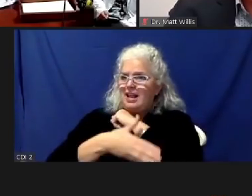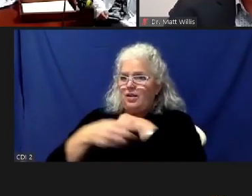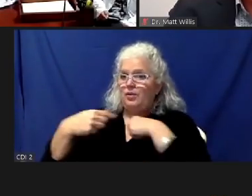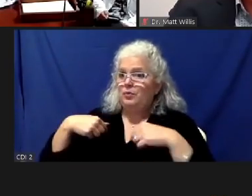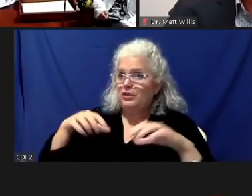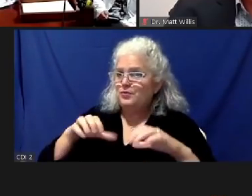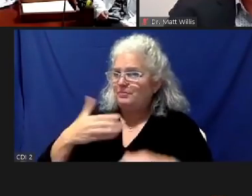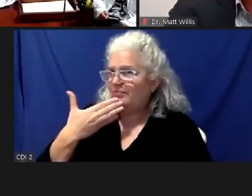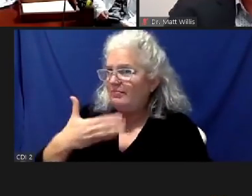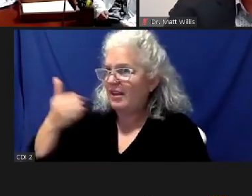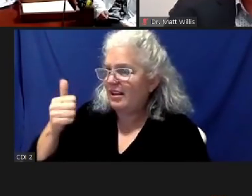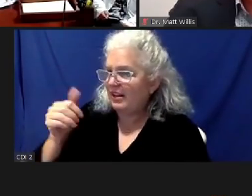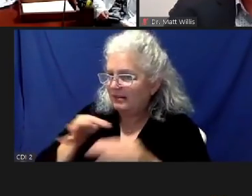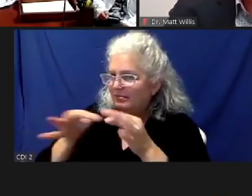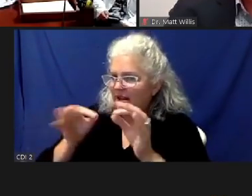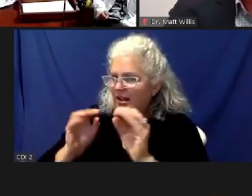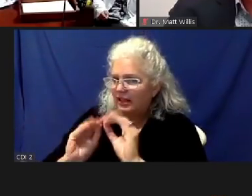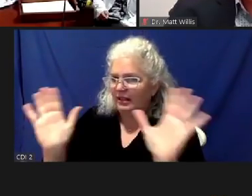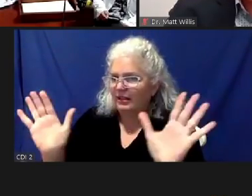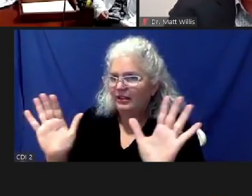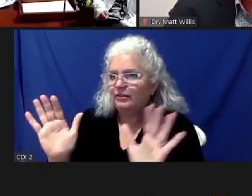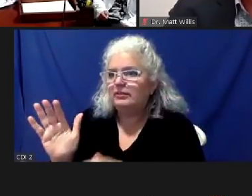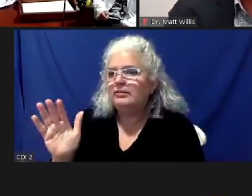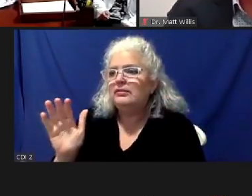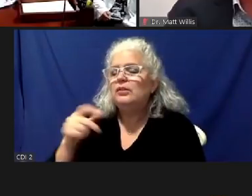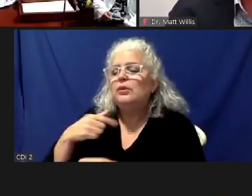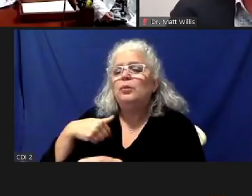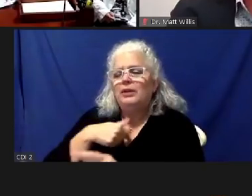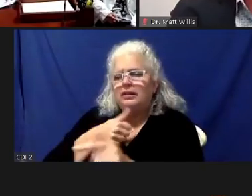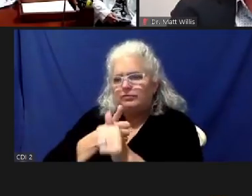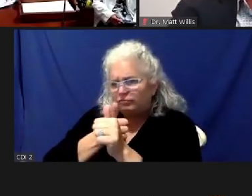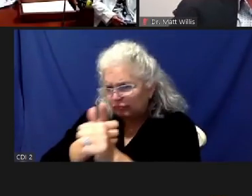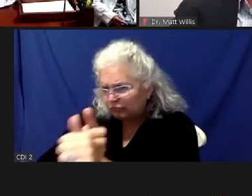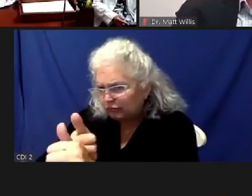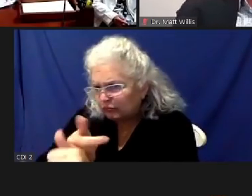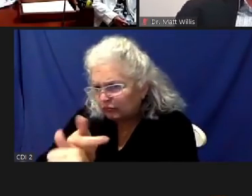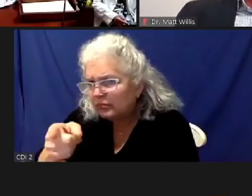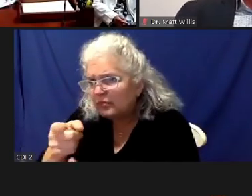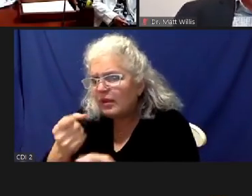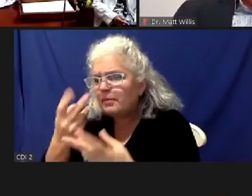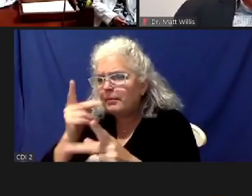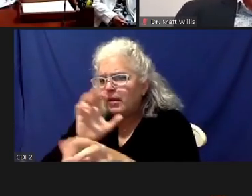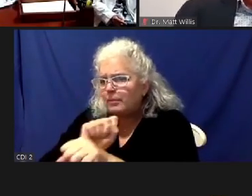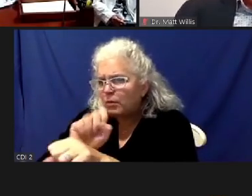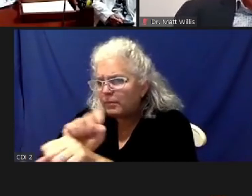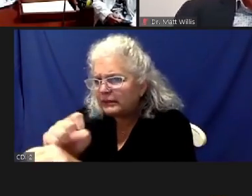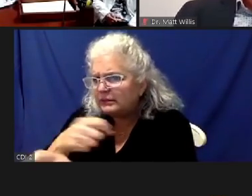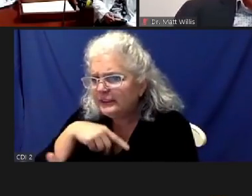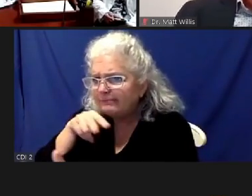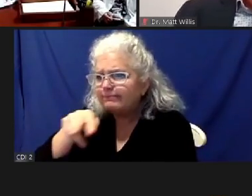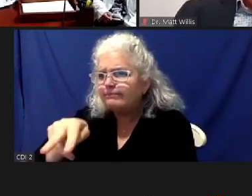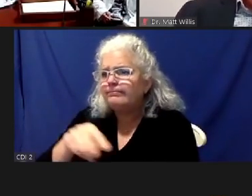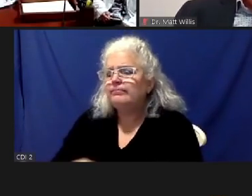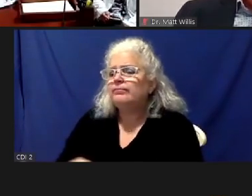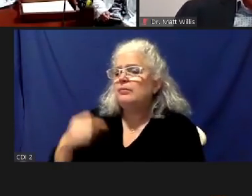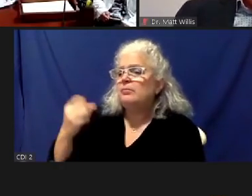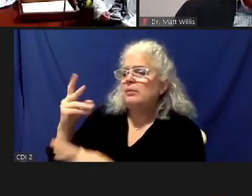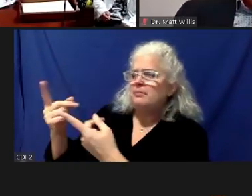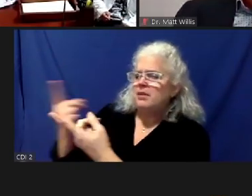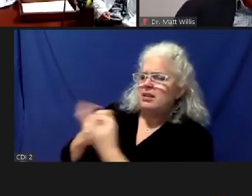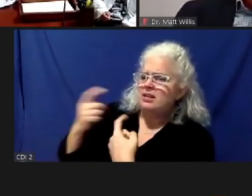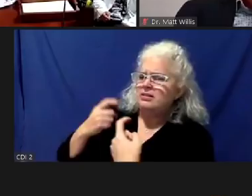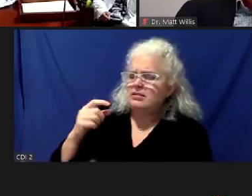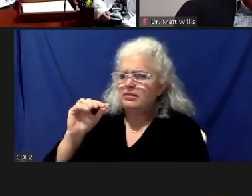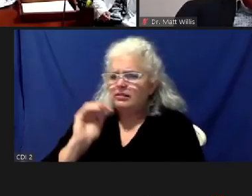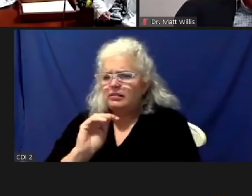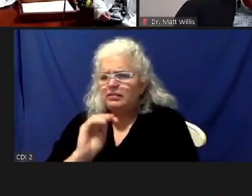But just, right. I guess, yeah, just the last point is, if folks, we're getting a lot of questions about, you know, I haven't got an appointment. It's, you